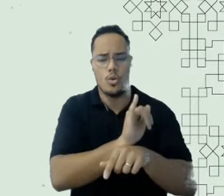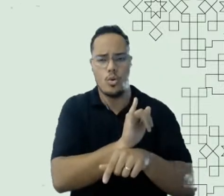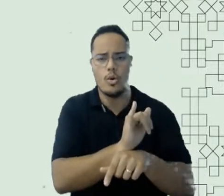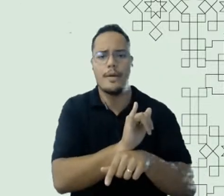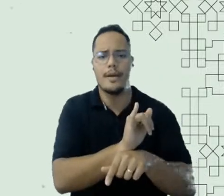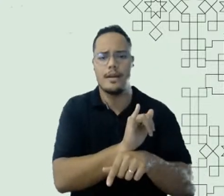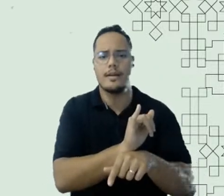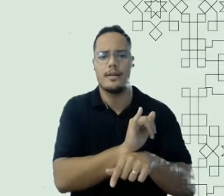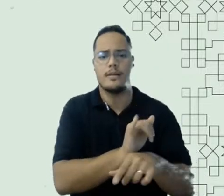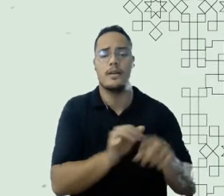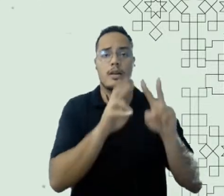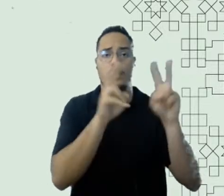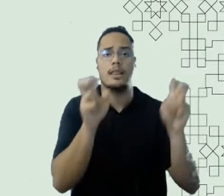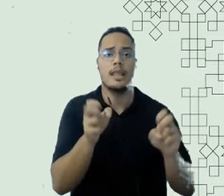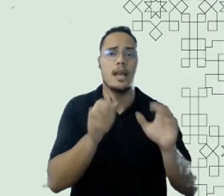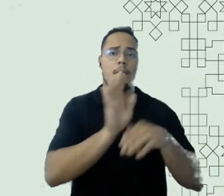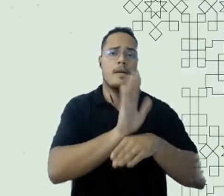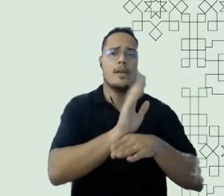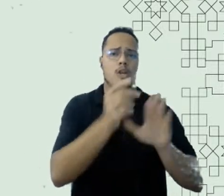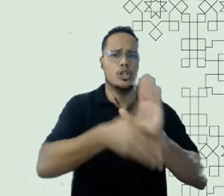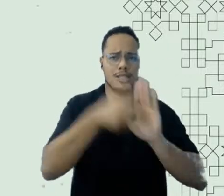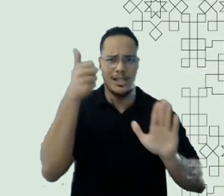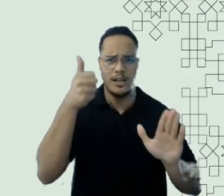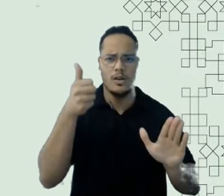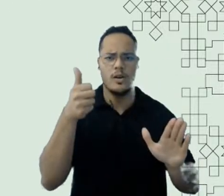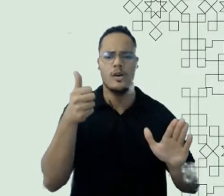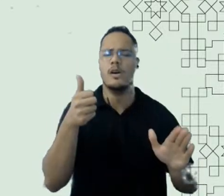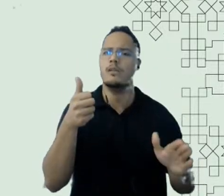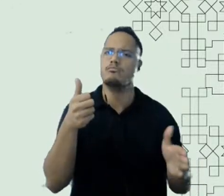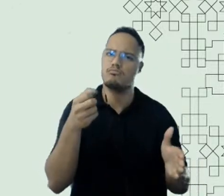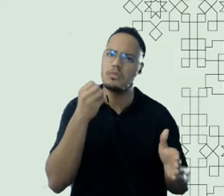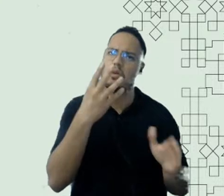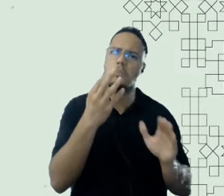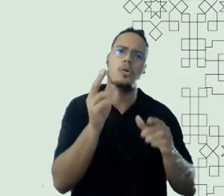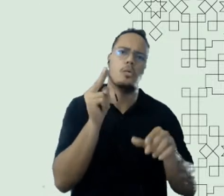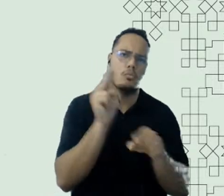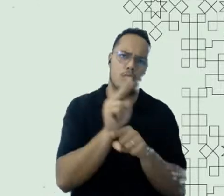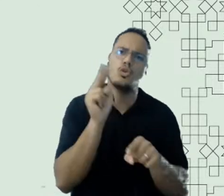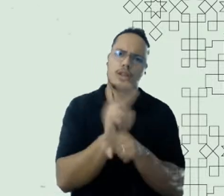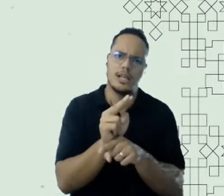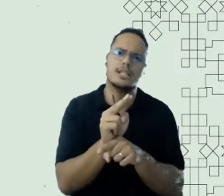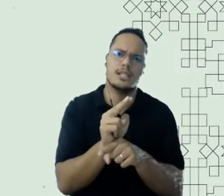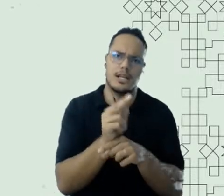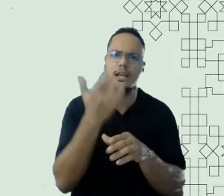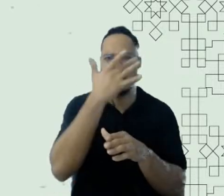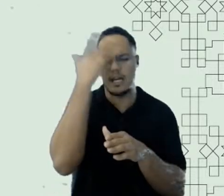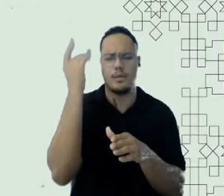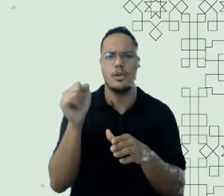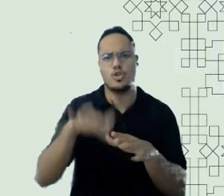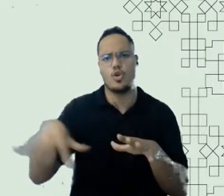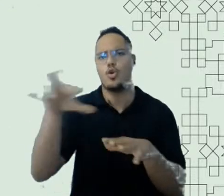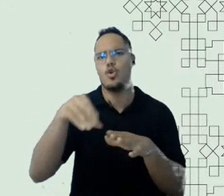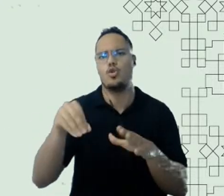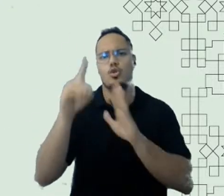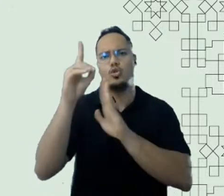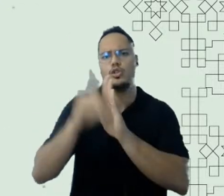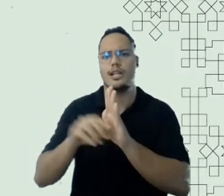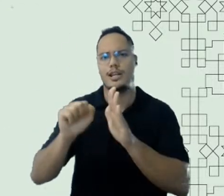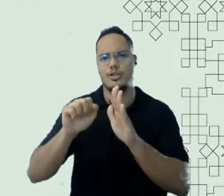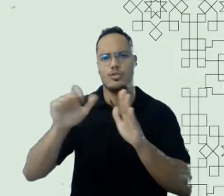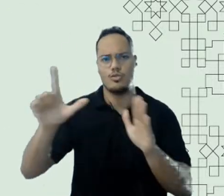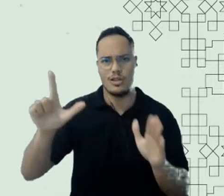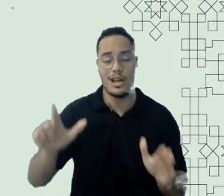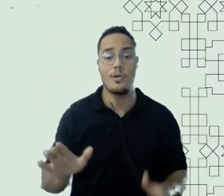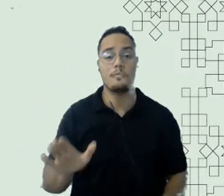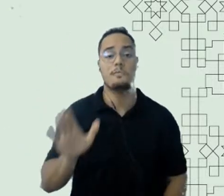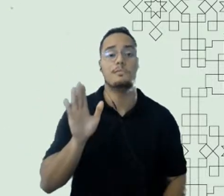I think that it was important that YouTube compensated in some way or other the copyright holders. But I disagree the way it